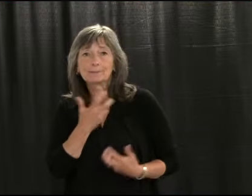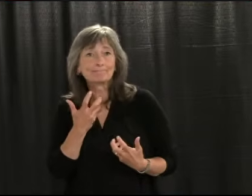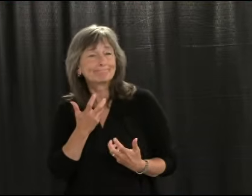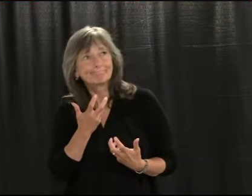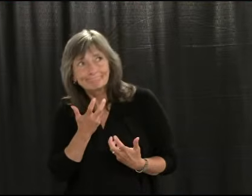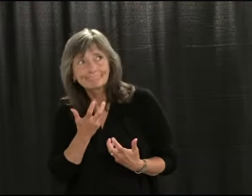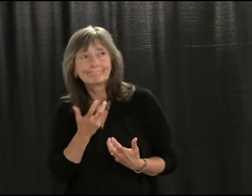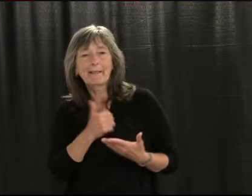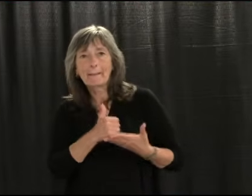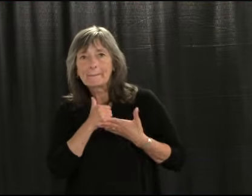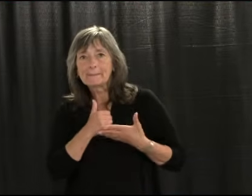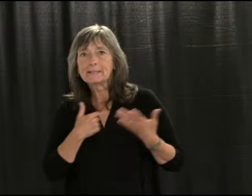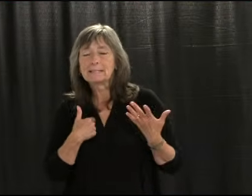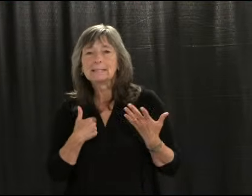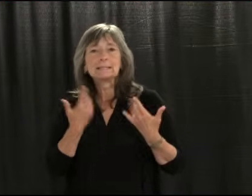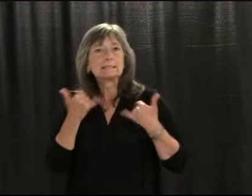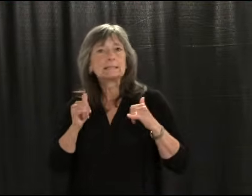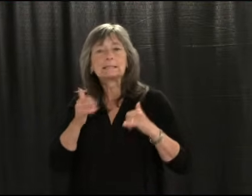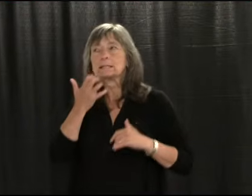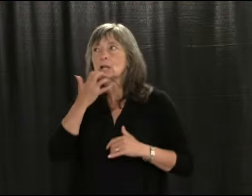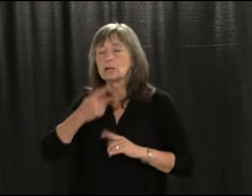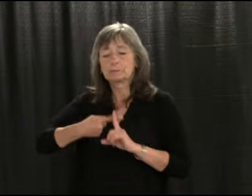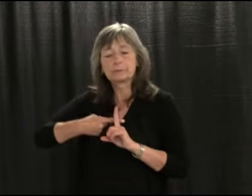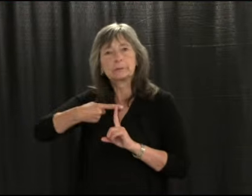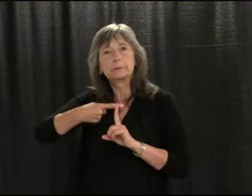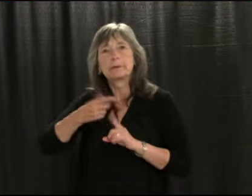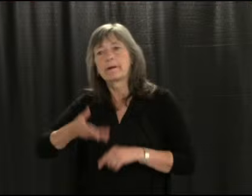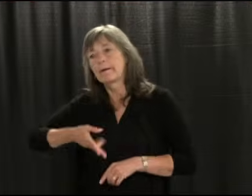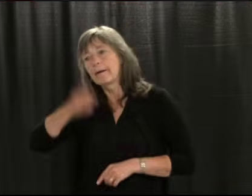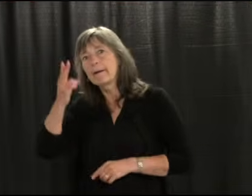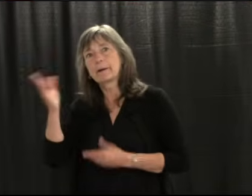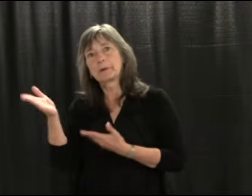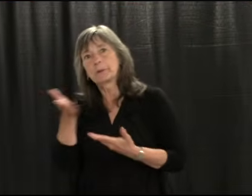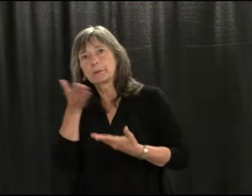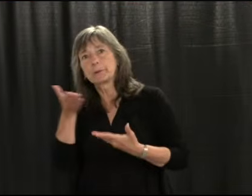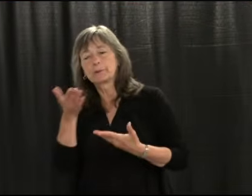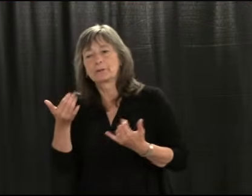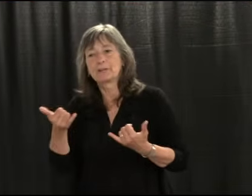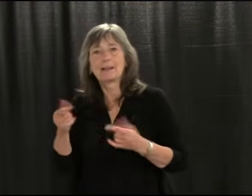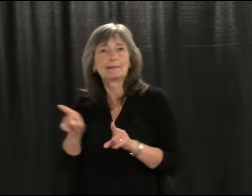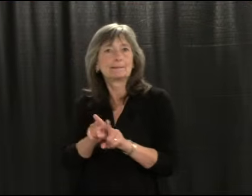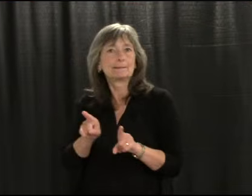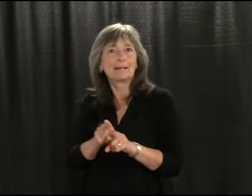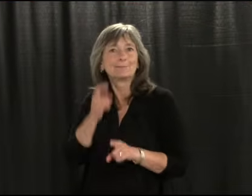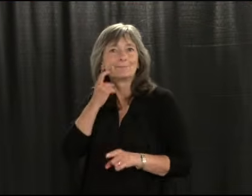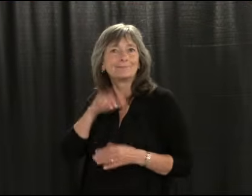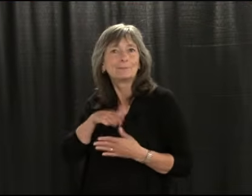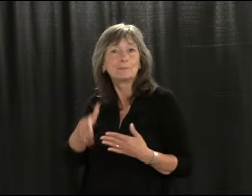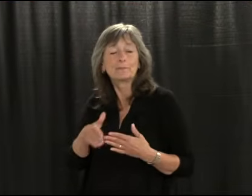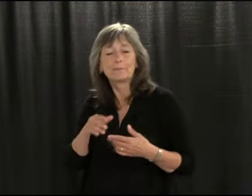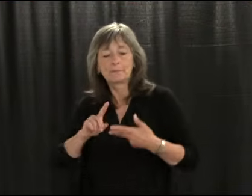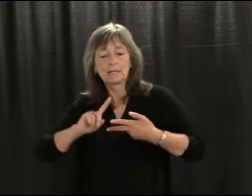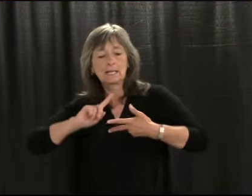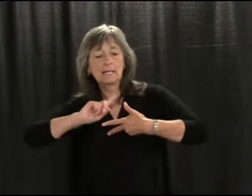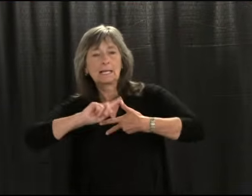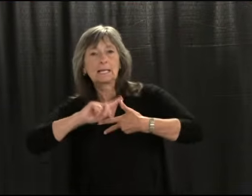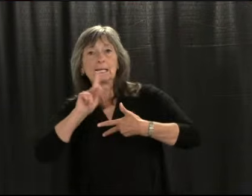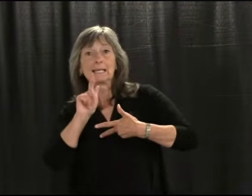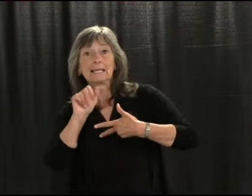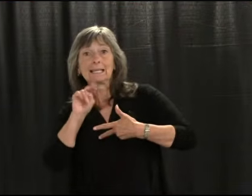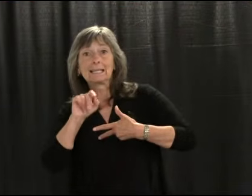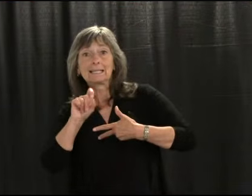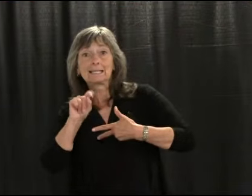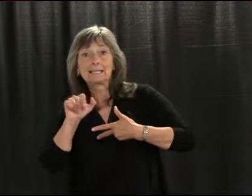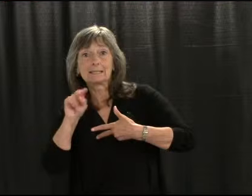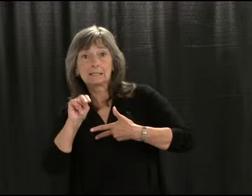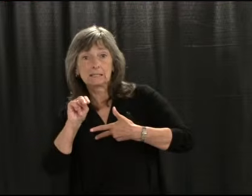again are up against the same hot temperatures and high winds throughout the day that they faced over the weekend. In the Kingston fire, firefighters and